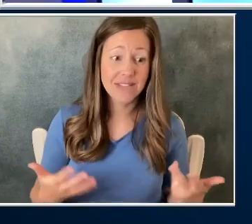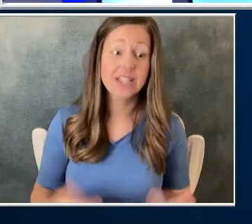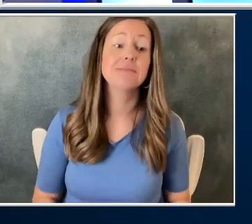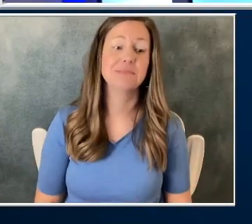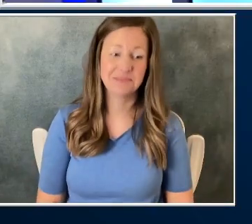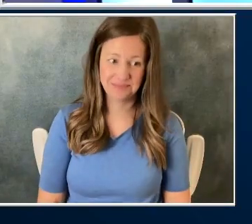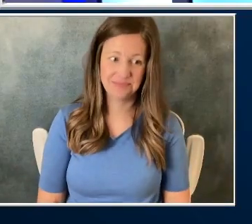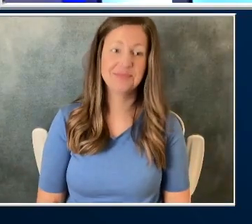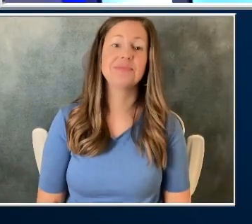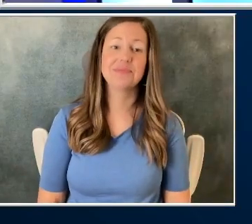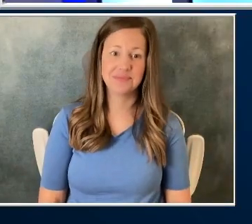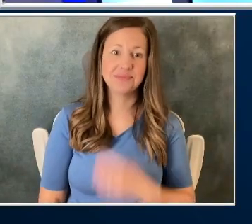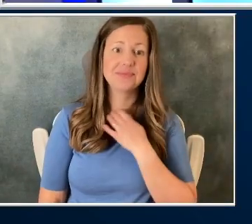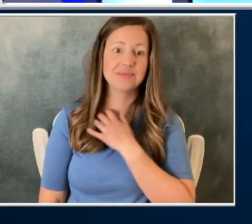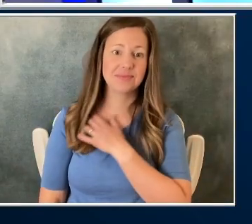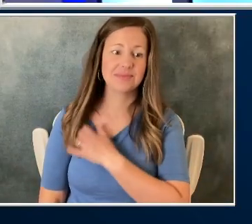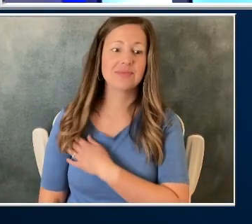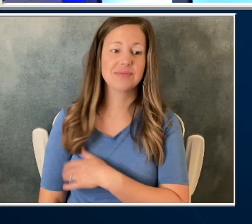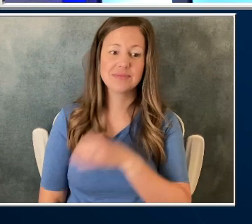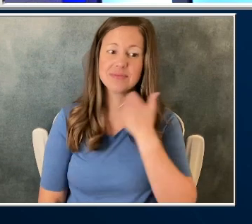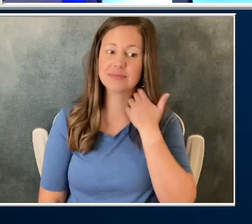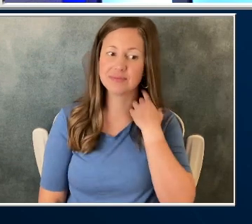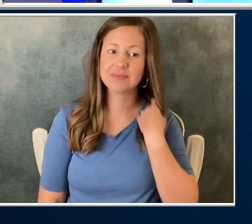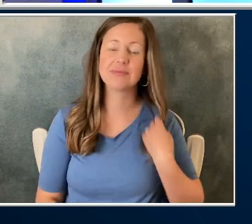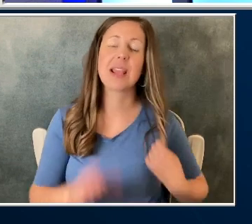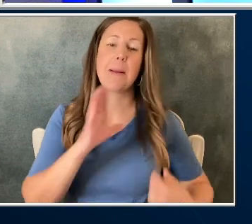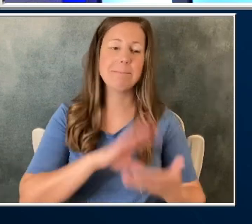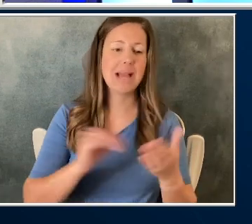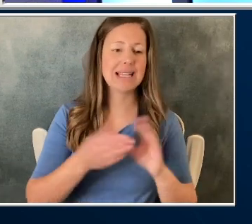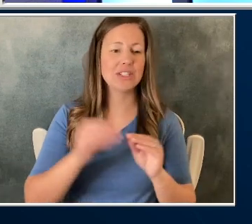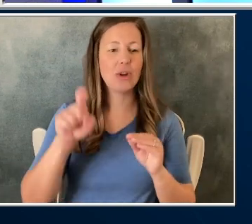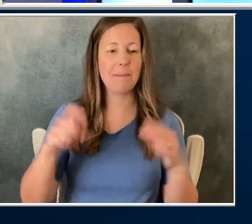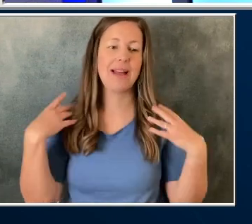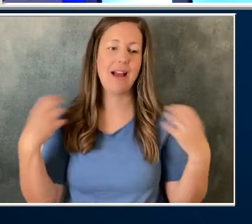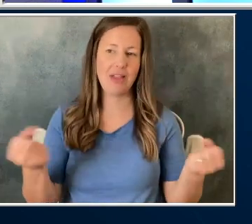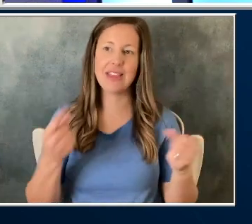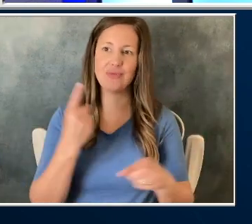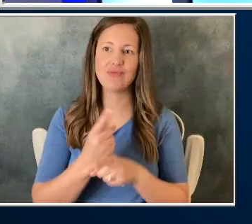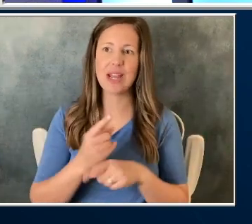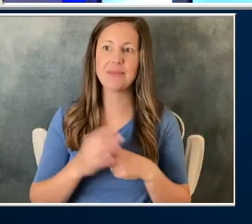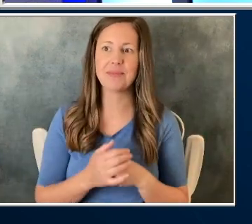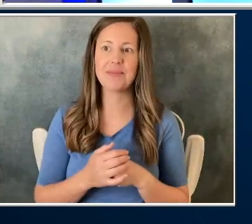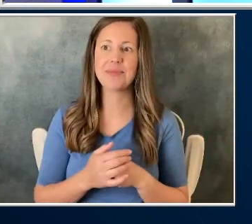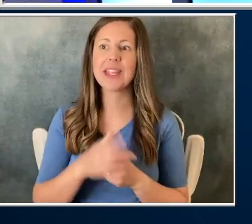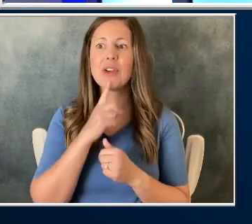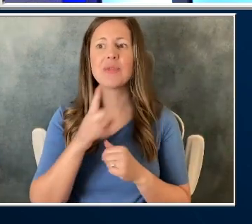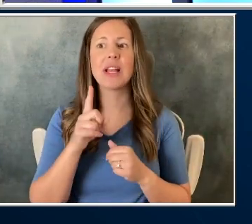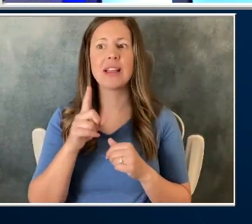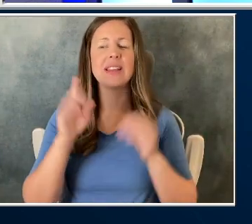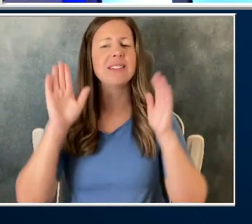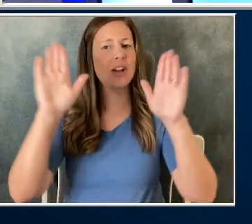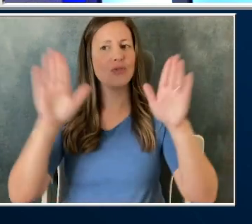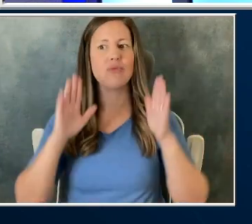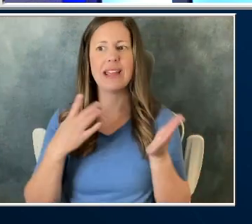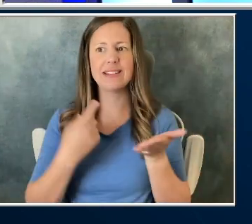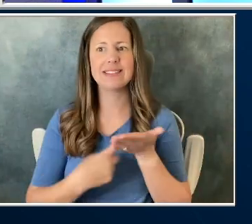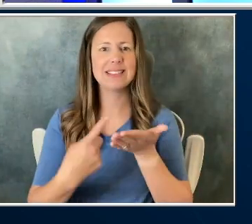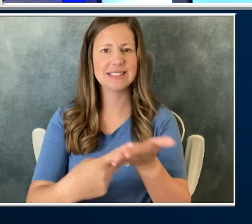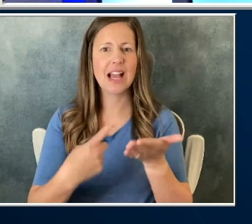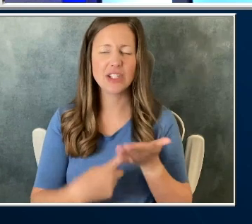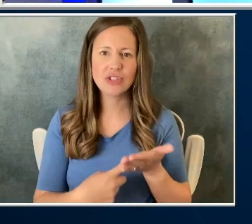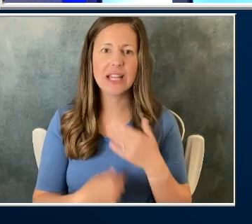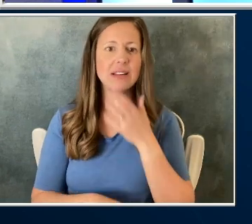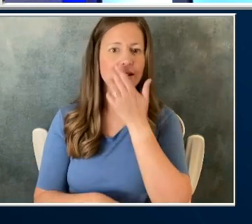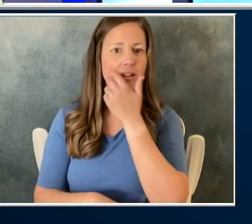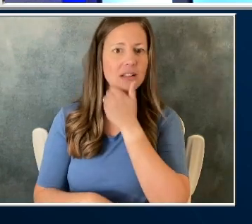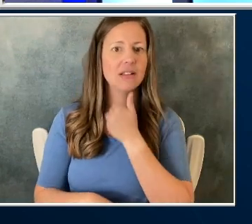keep those bacteria pretty healthy on the skin, too. Yes. Keep them balanced. All right, this has been a great discussion, and I'm grateful for all of the guests. I kind of want to get to